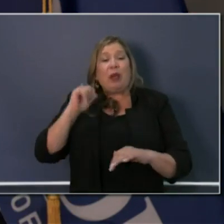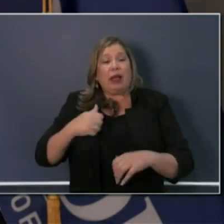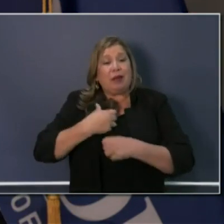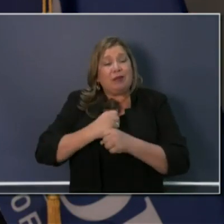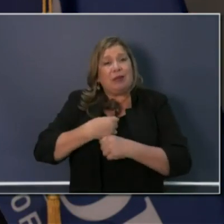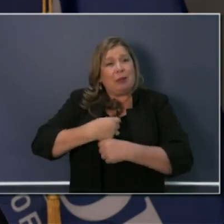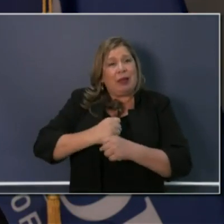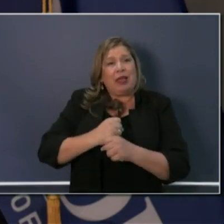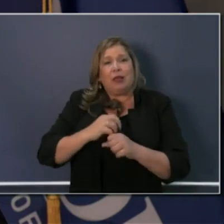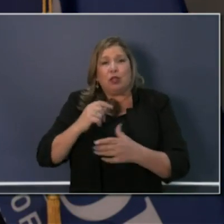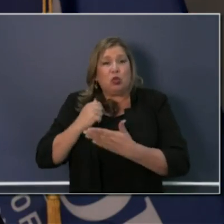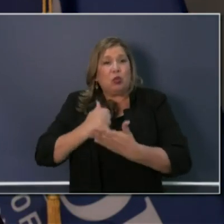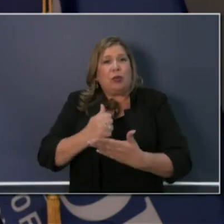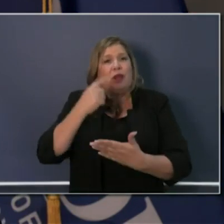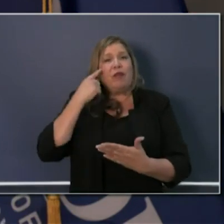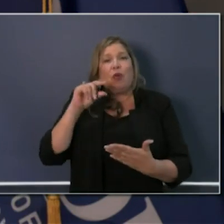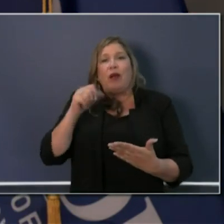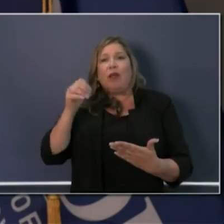Laurel Rosenhall, Cal Matters.